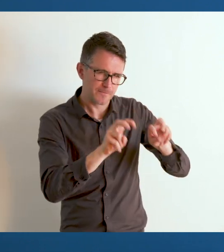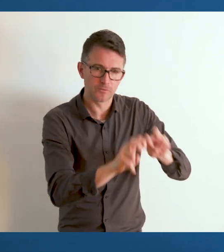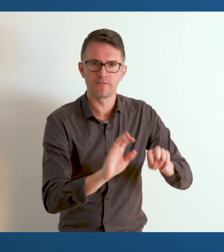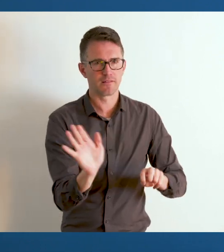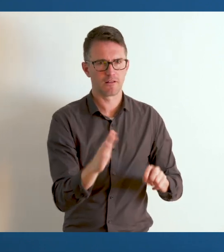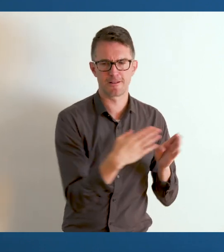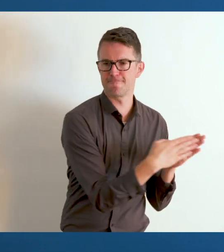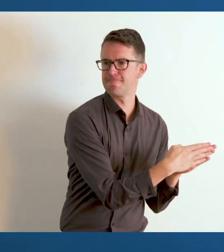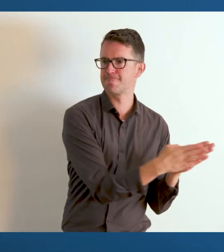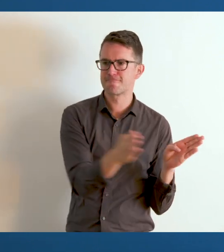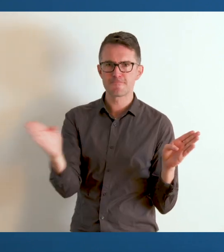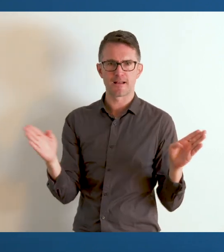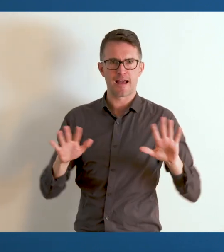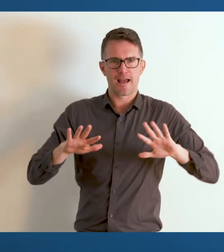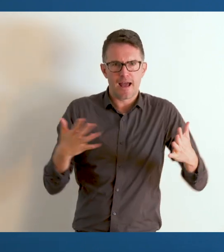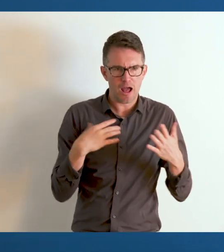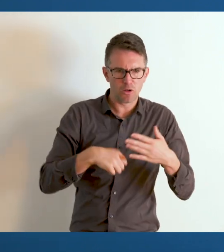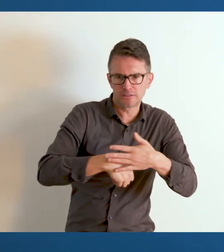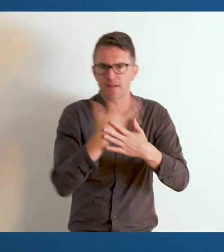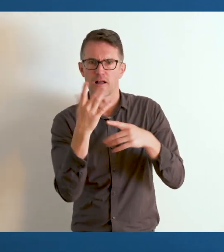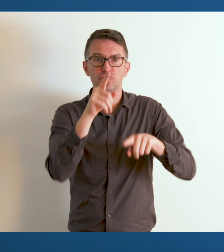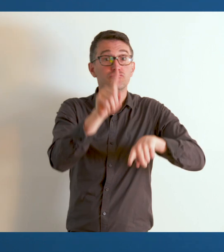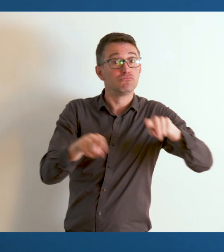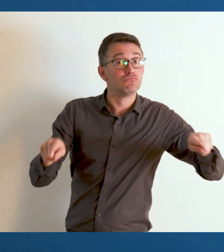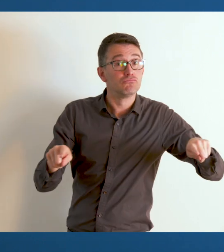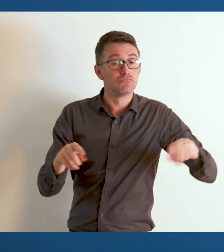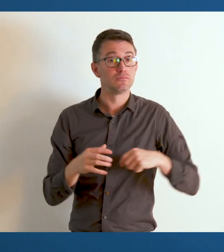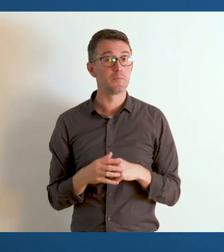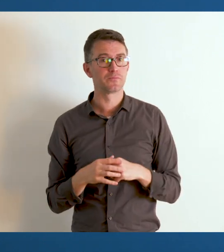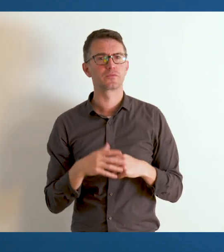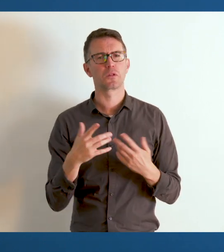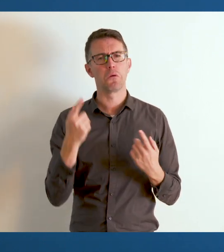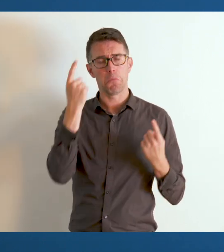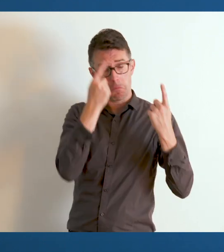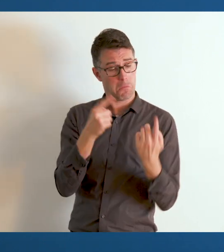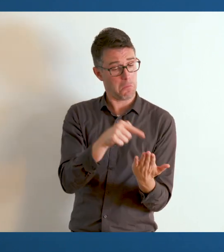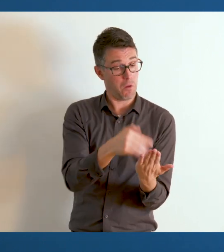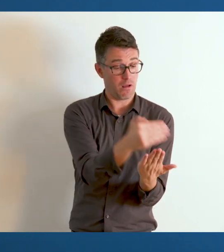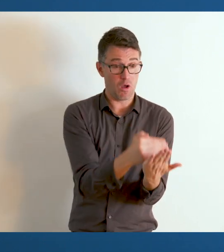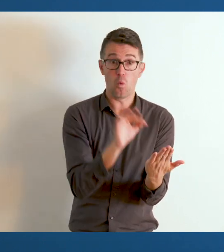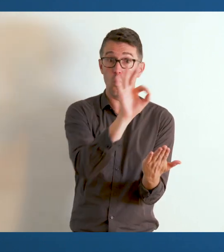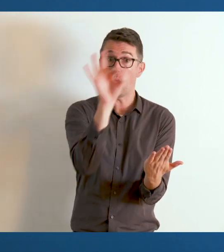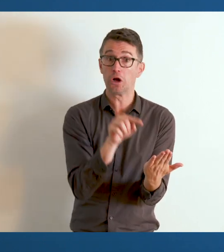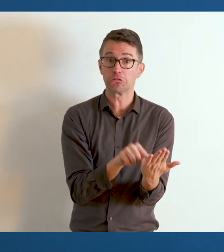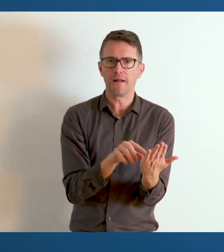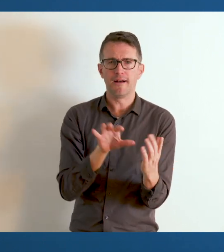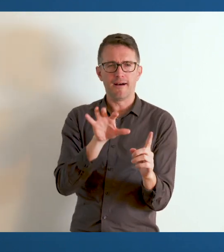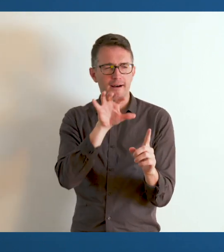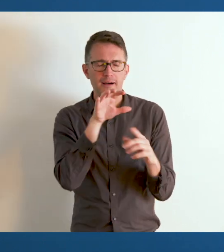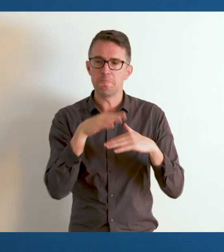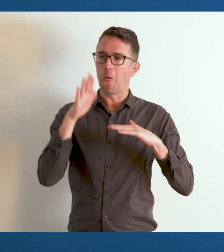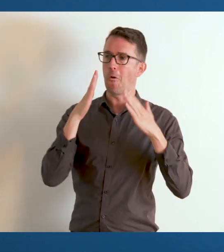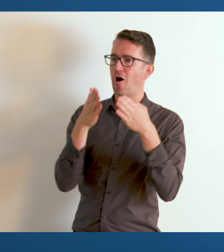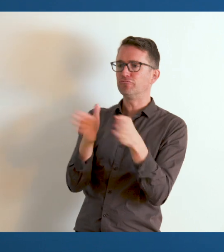used everywhere around the world. Now, while the questions may only capture part of the social